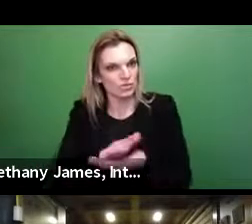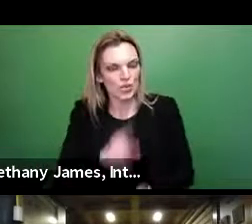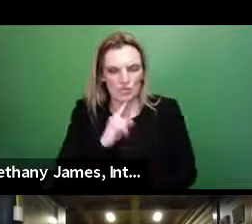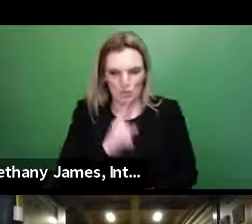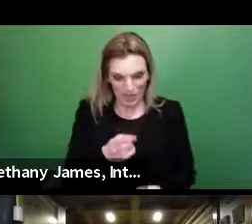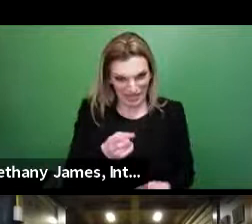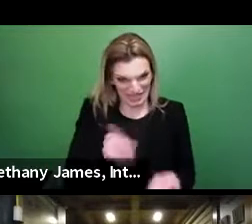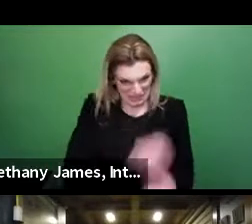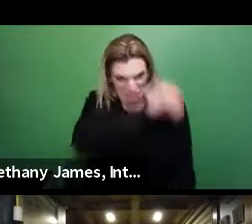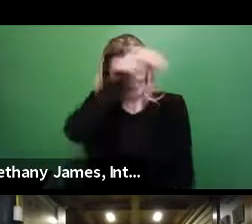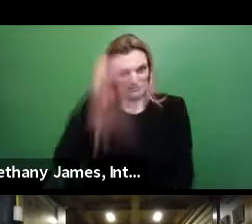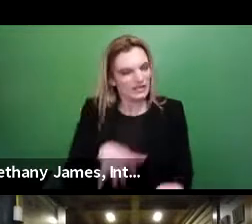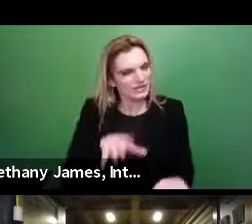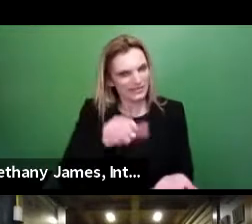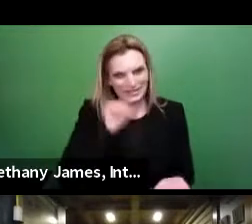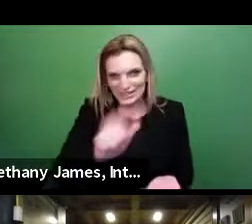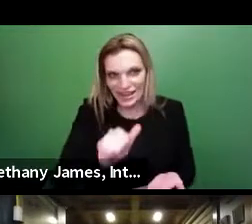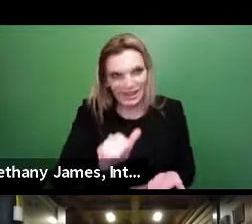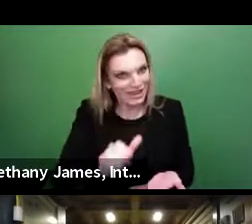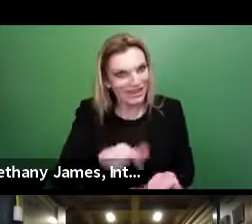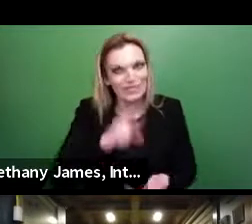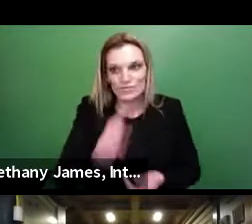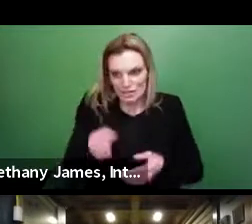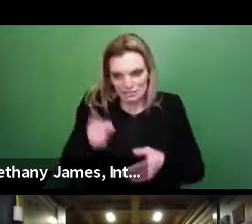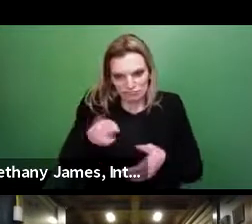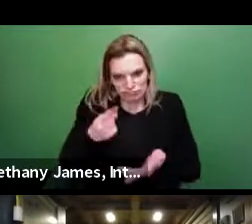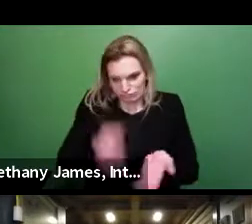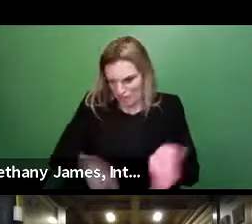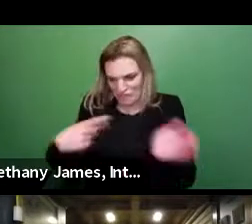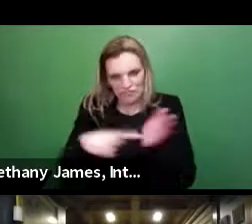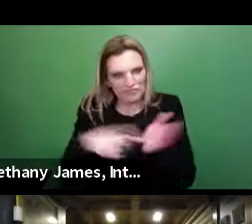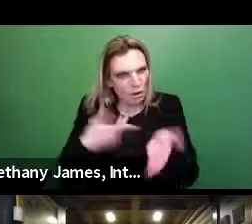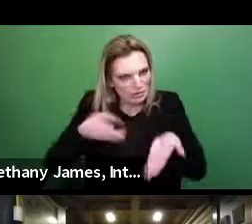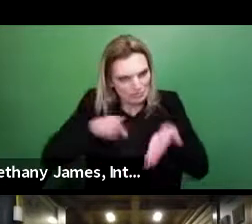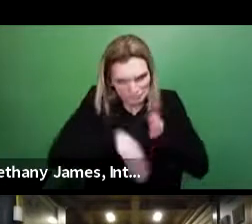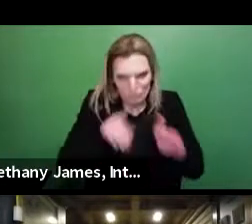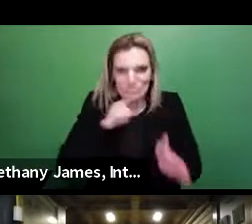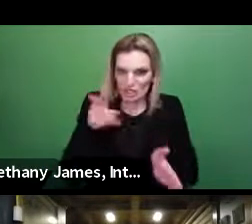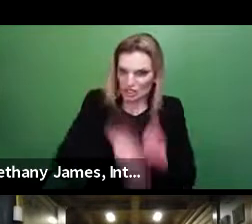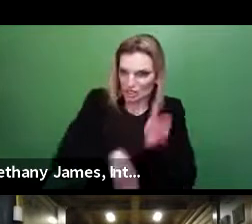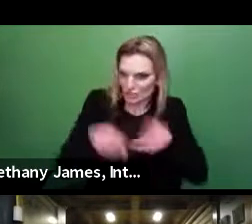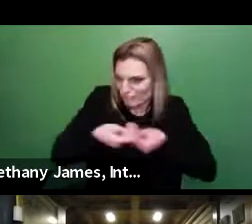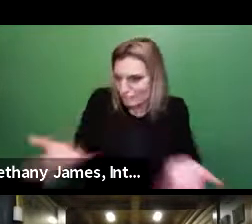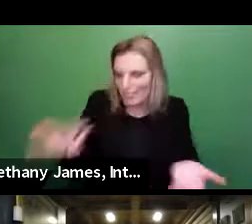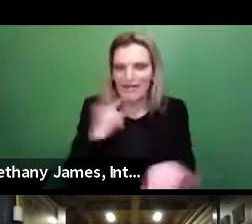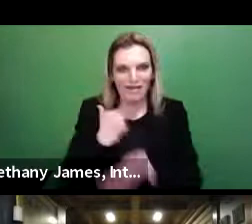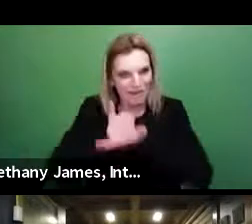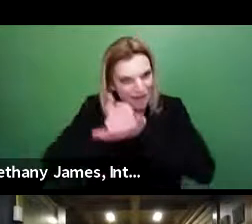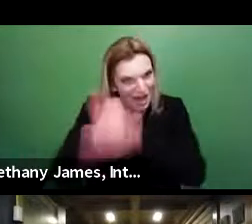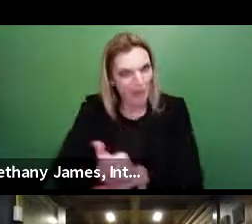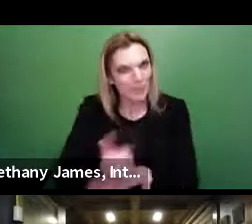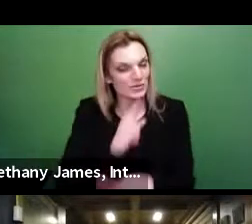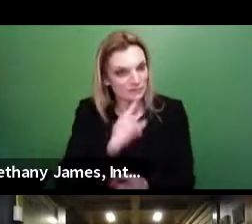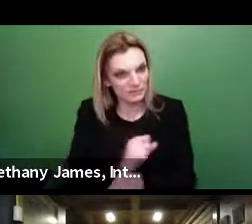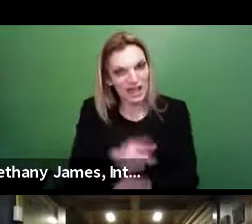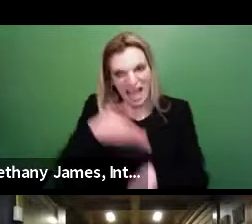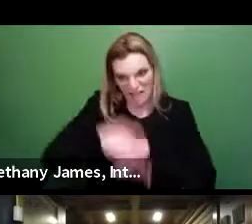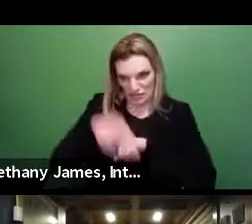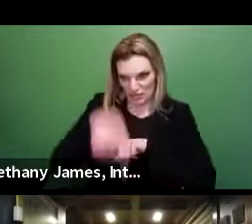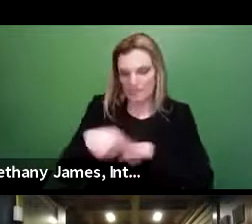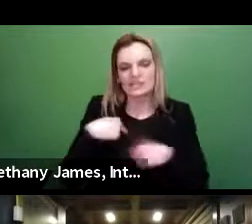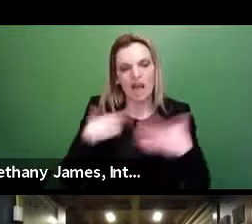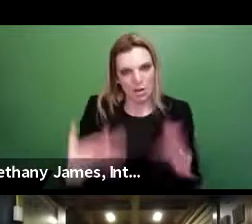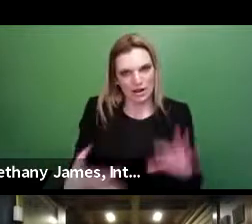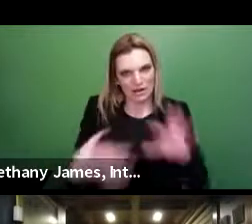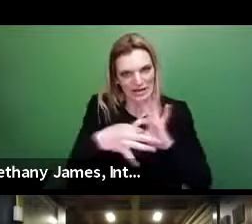initiatives that we can do, and lots of other innovative things that we have tried across the years. And I would love to connect with you after this to